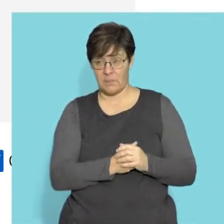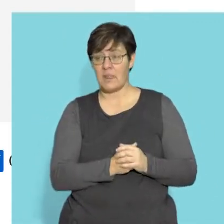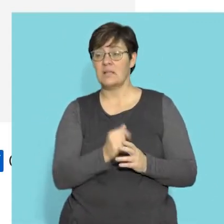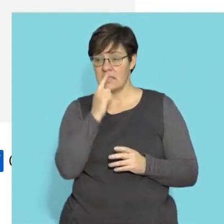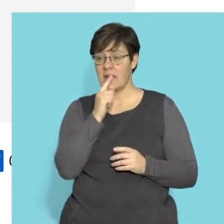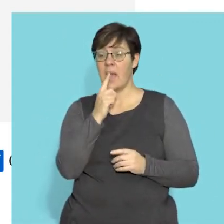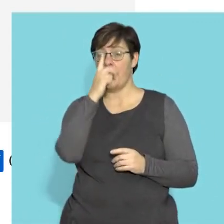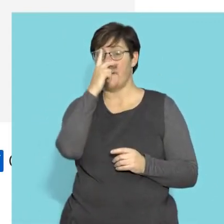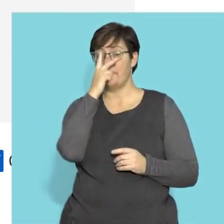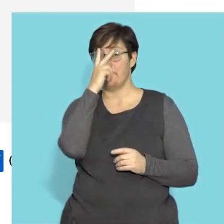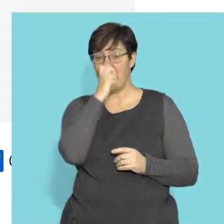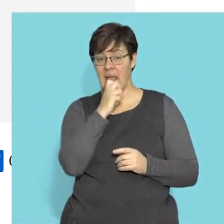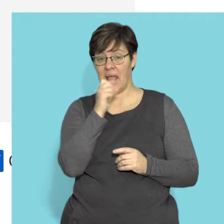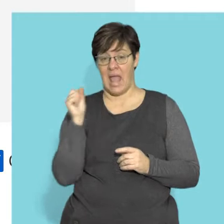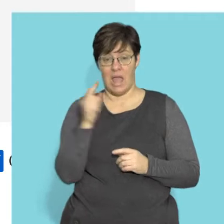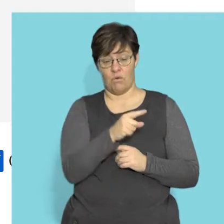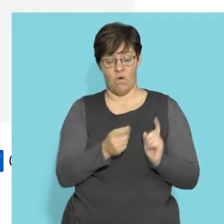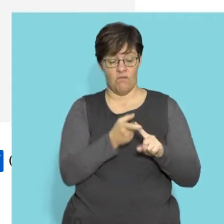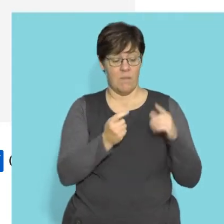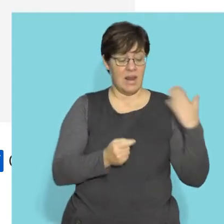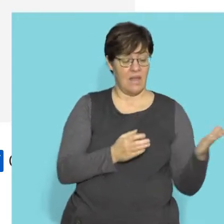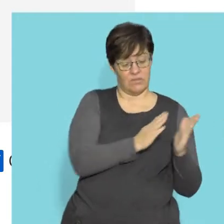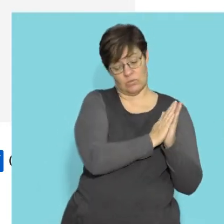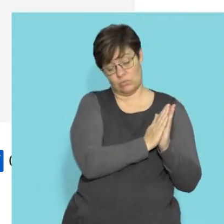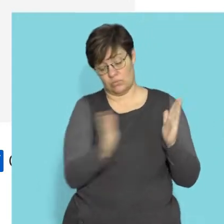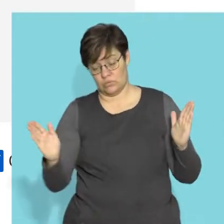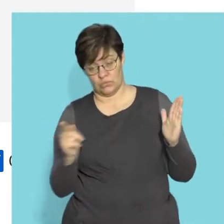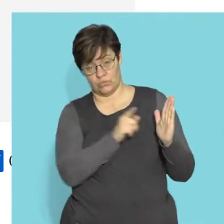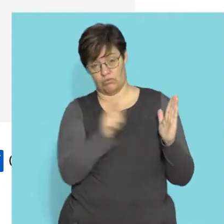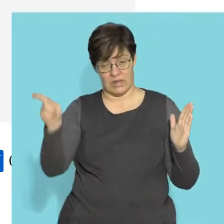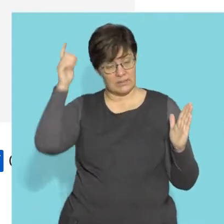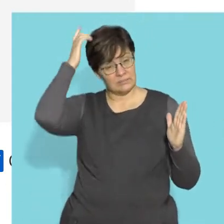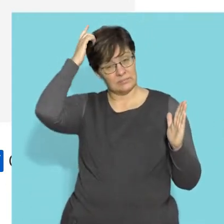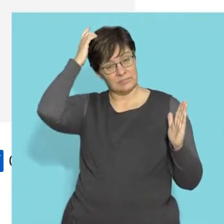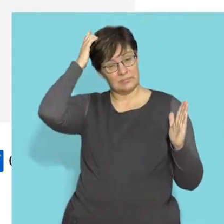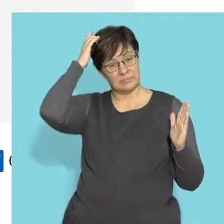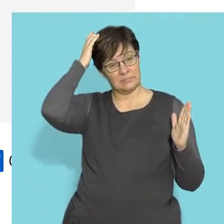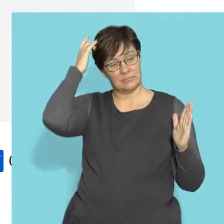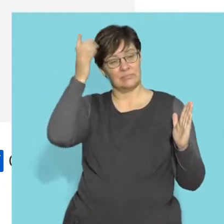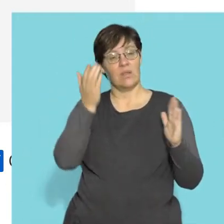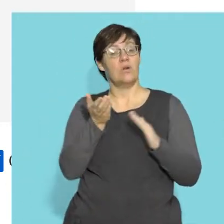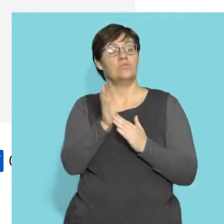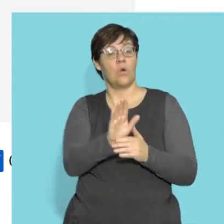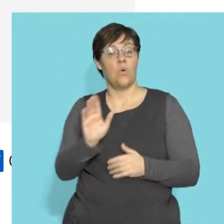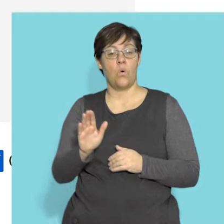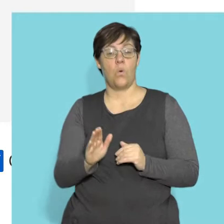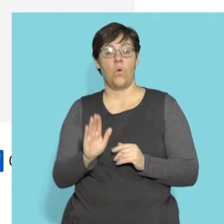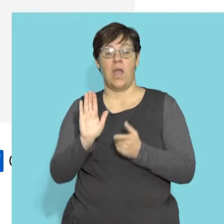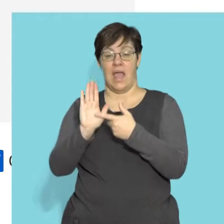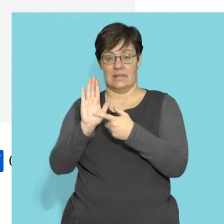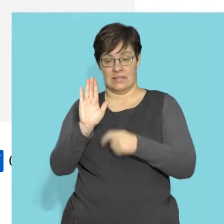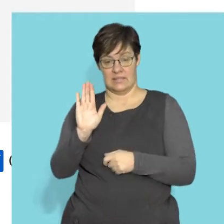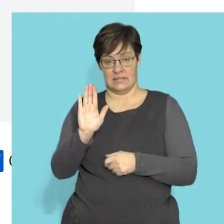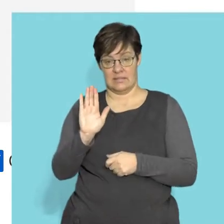the black arrow that is going from left to right. And that is shown on